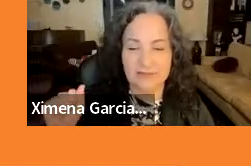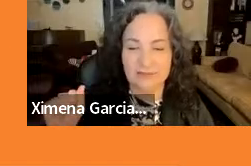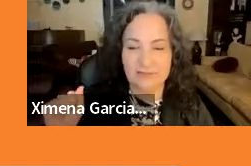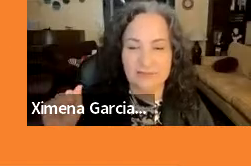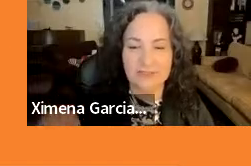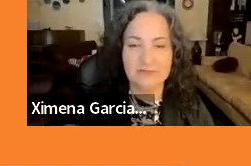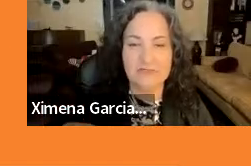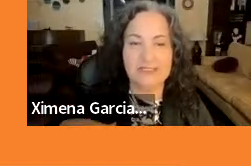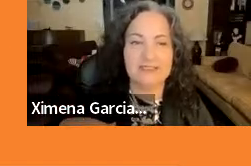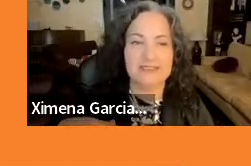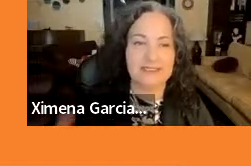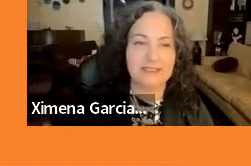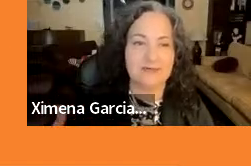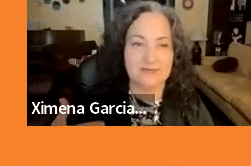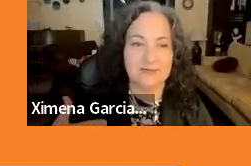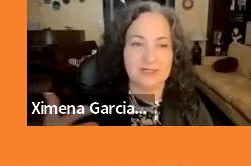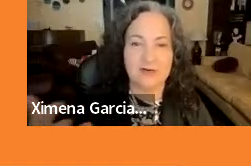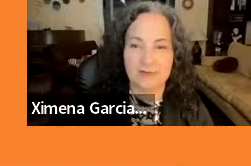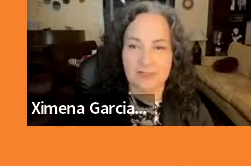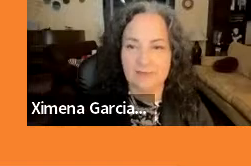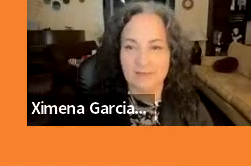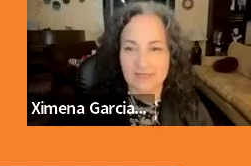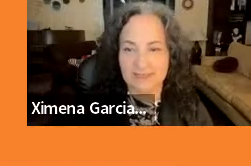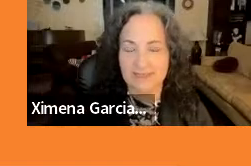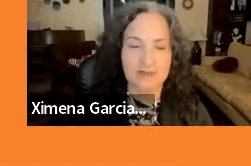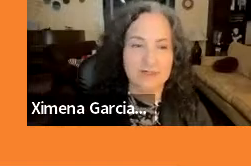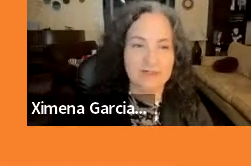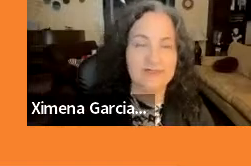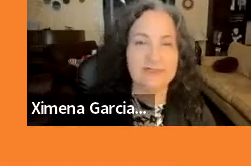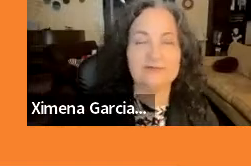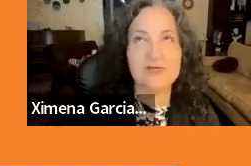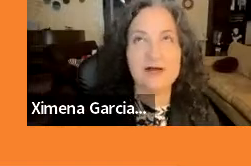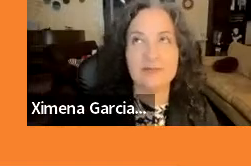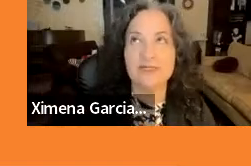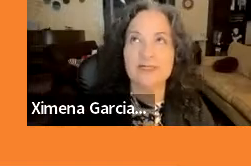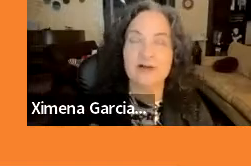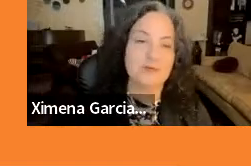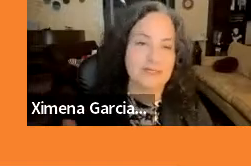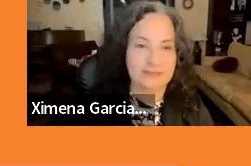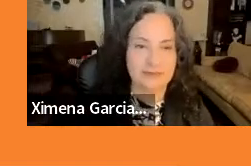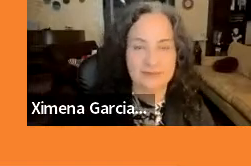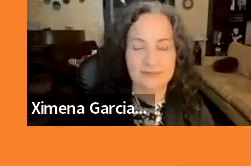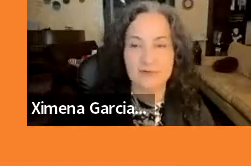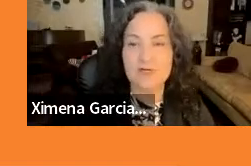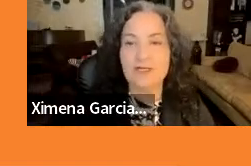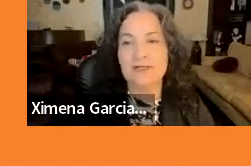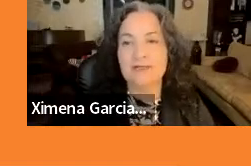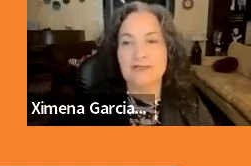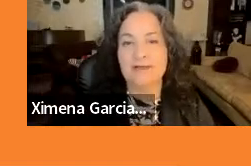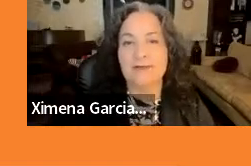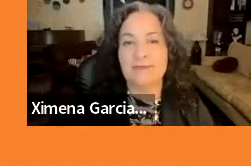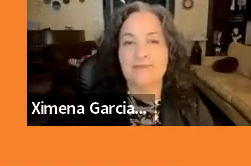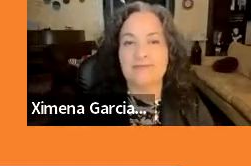hearing is we shouldn't really lead with COVID vaccine or even talk about it all by itself. So